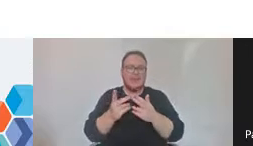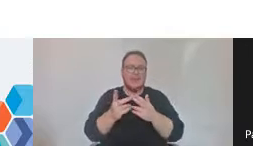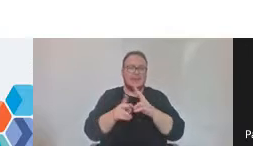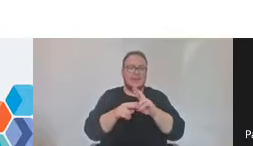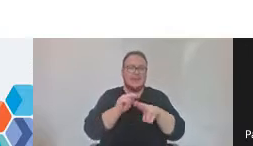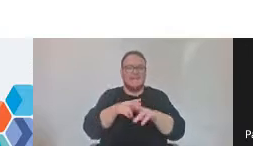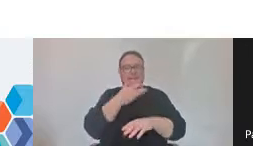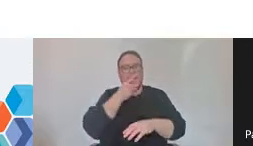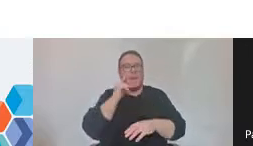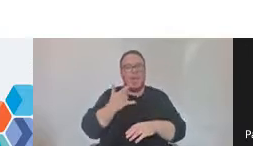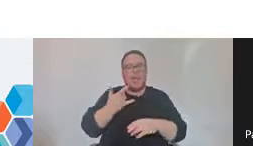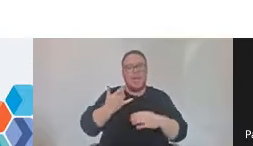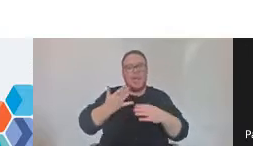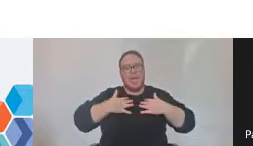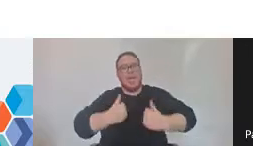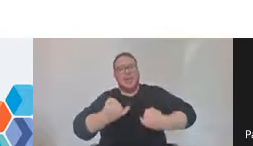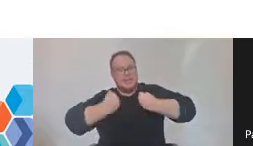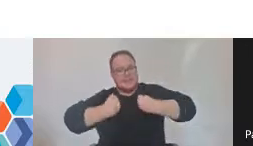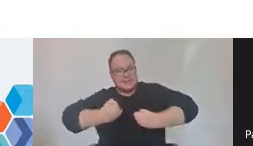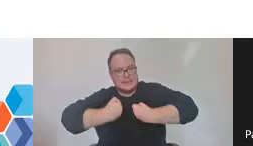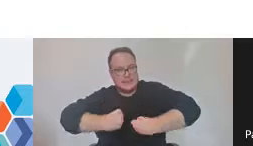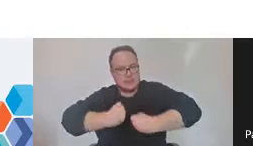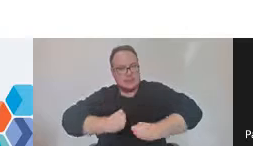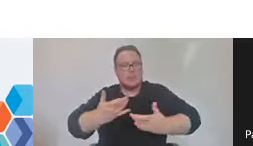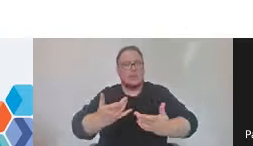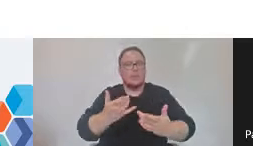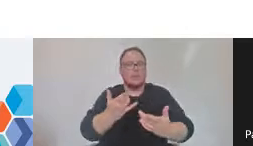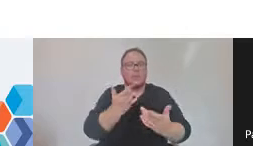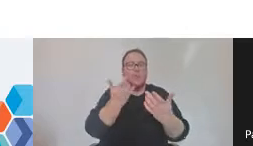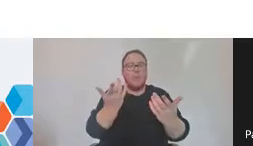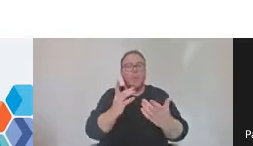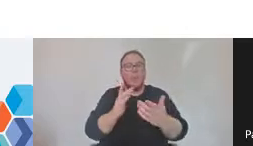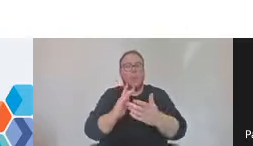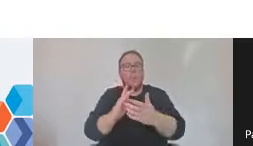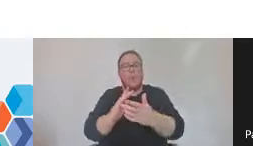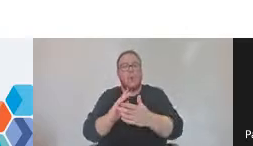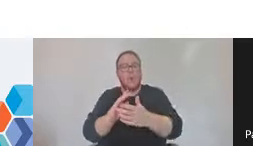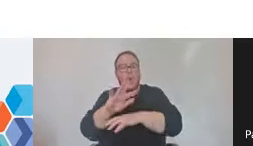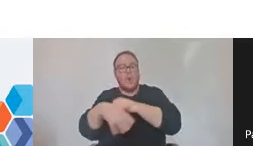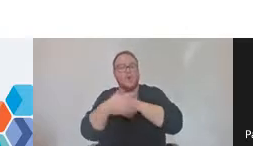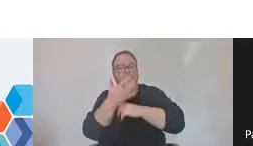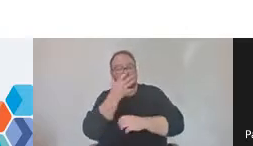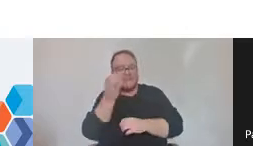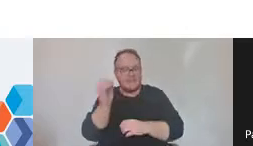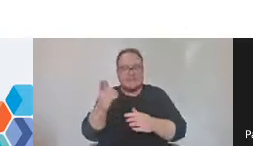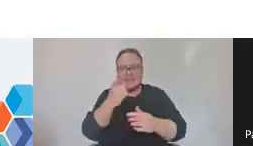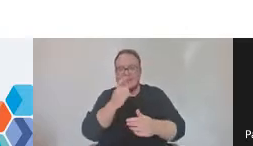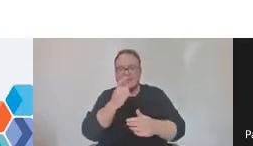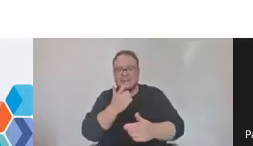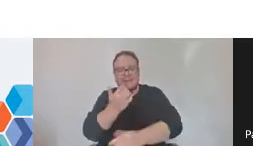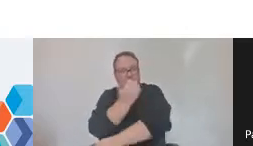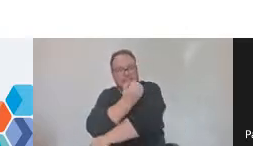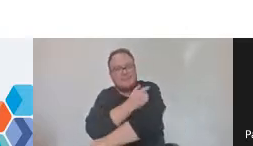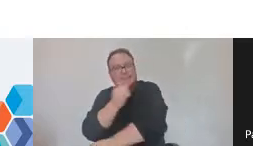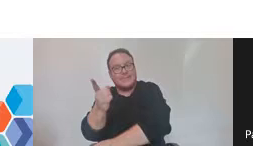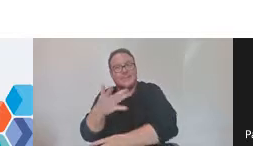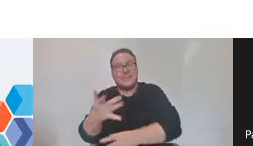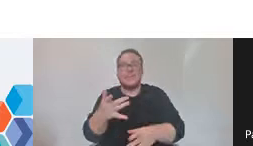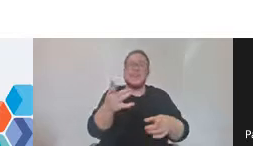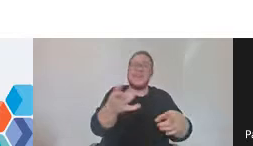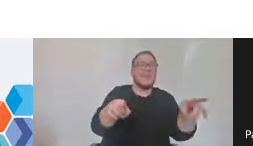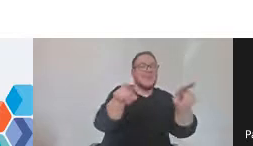same expanded flu group as we were doing last year. We're obviously doing the flu vaccination programme in exactly